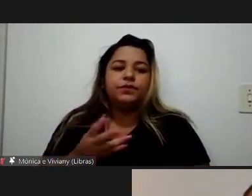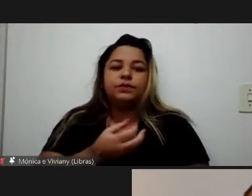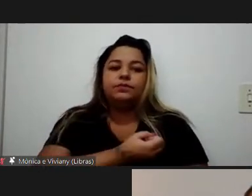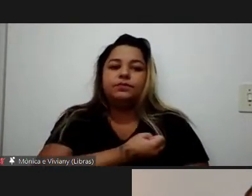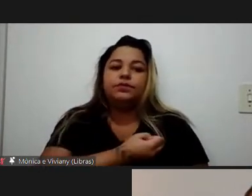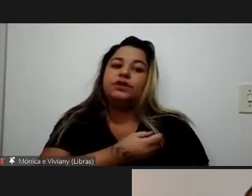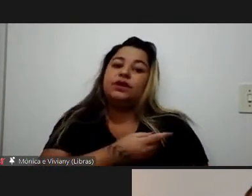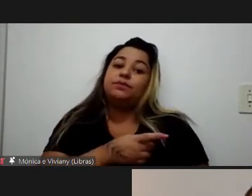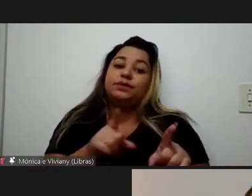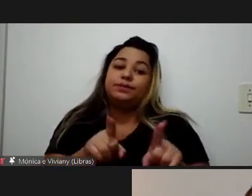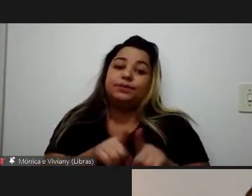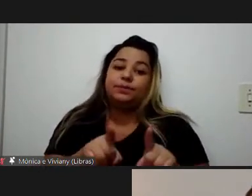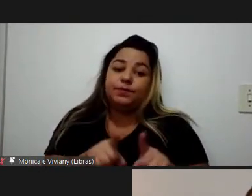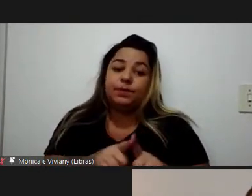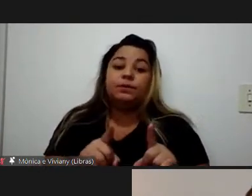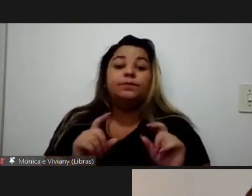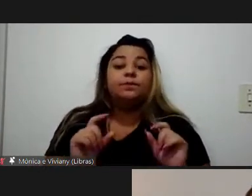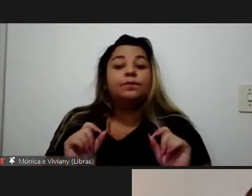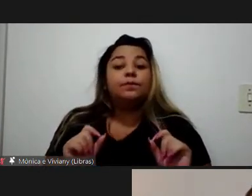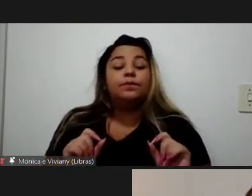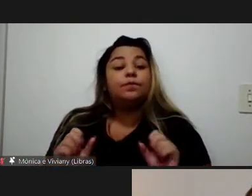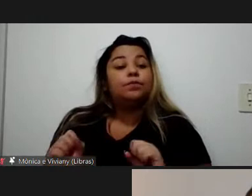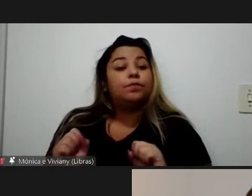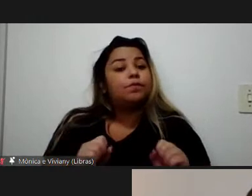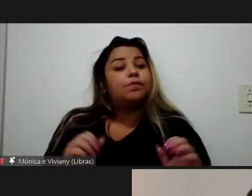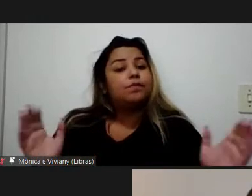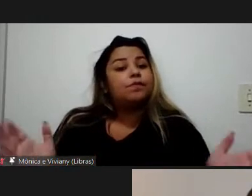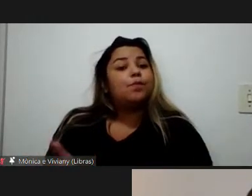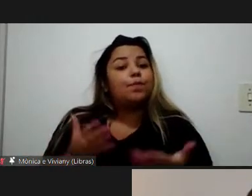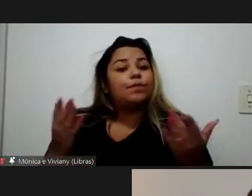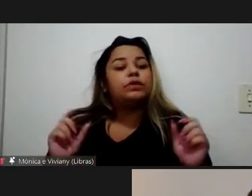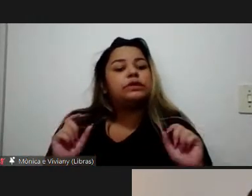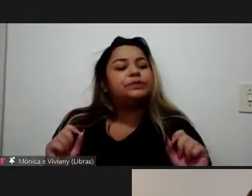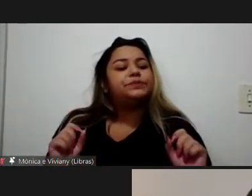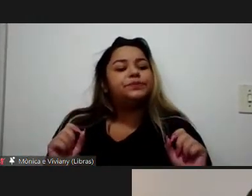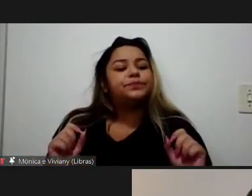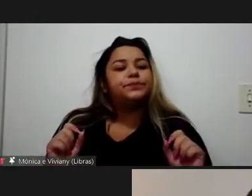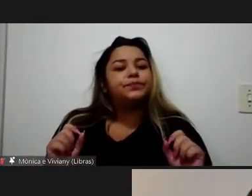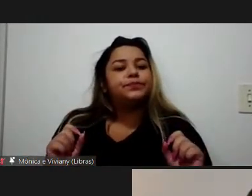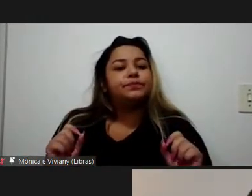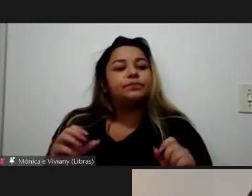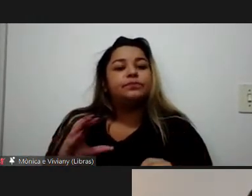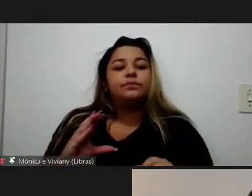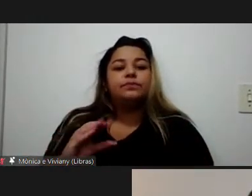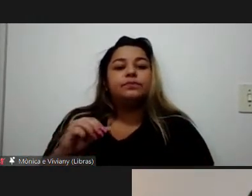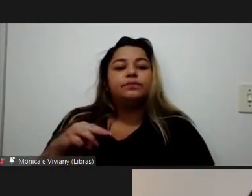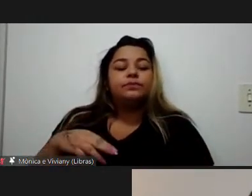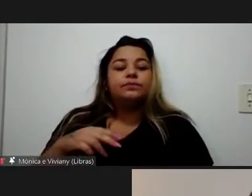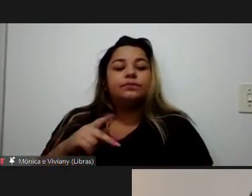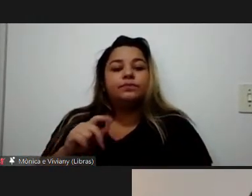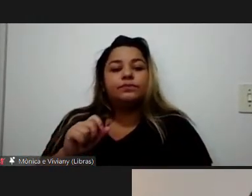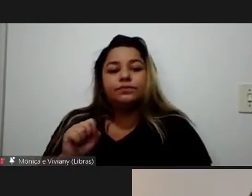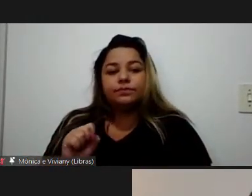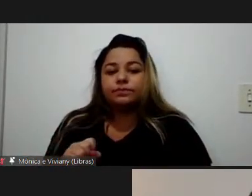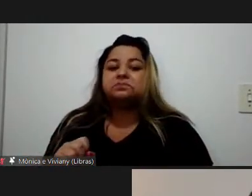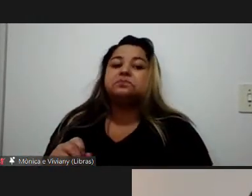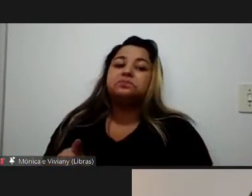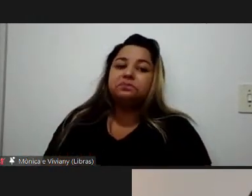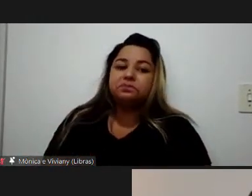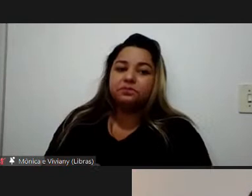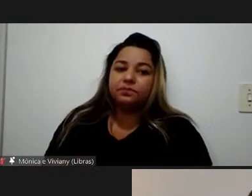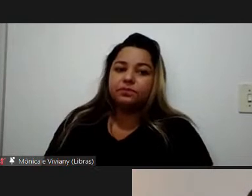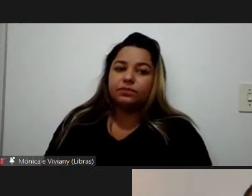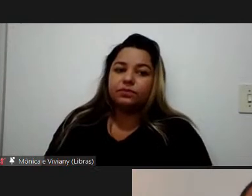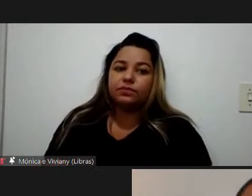communities. So in your opinion, this empowering can be incentivized in which way? For example, communication,